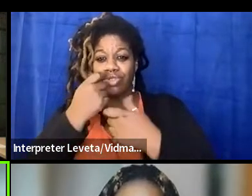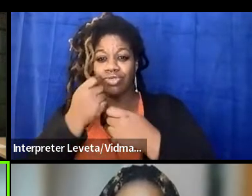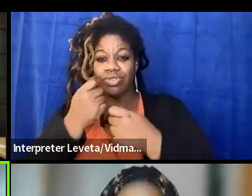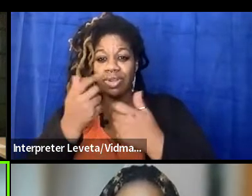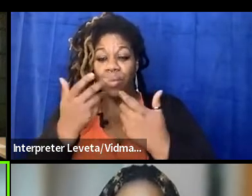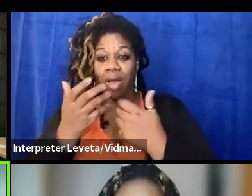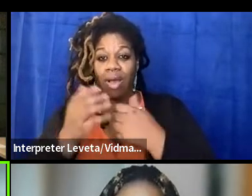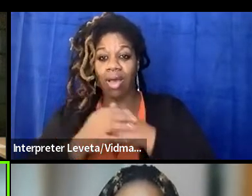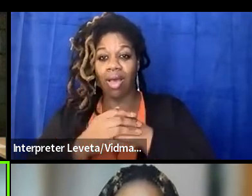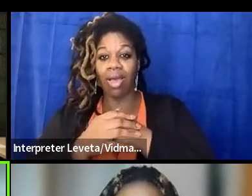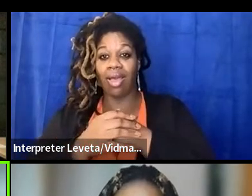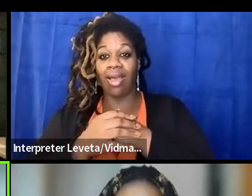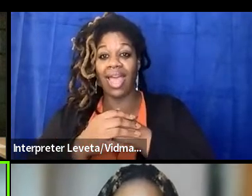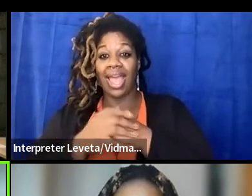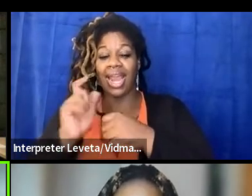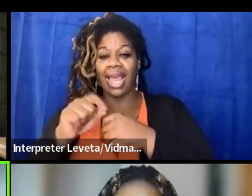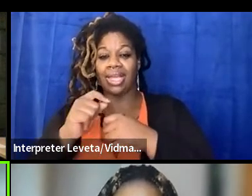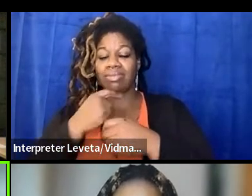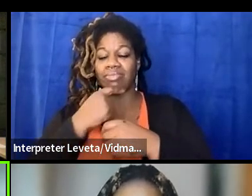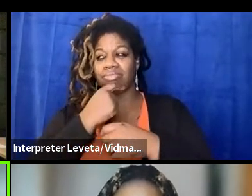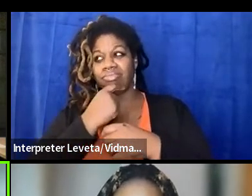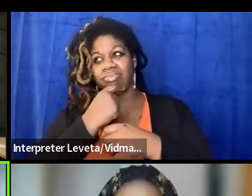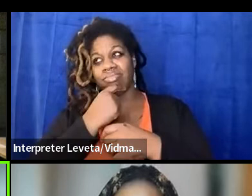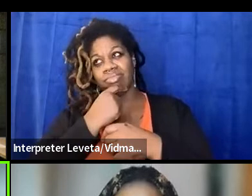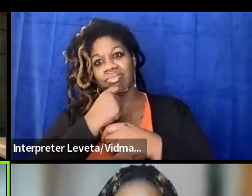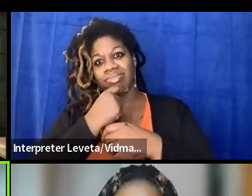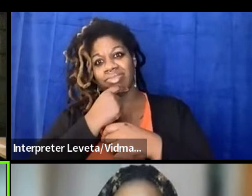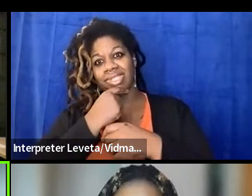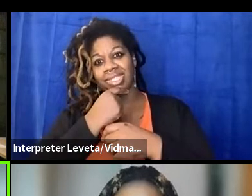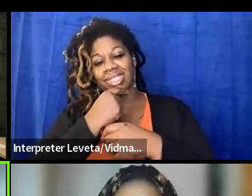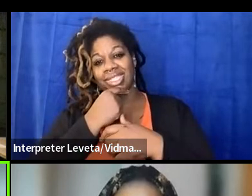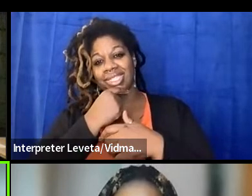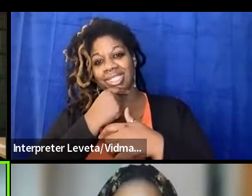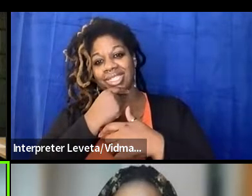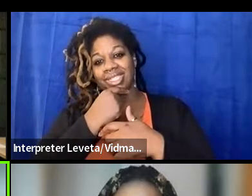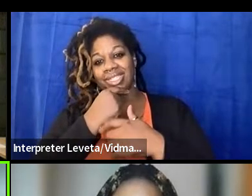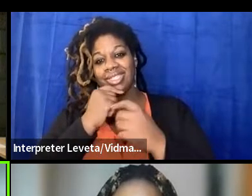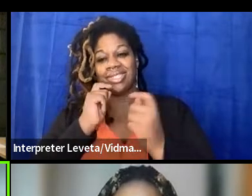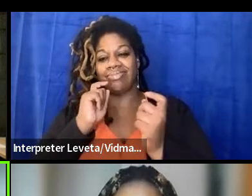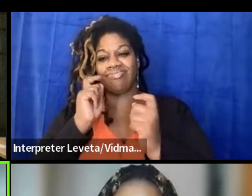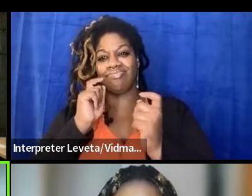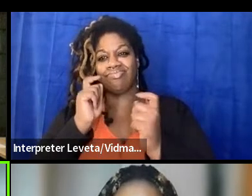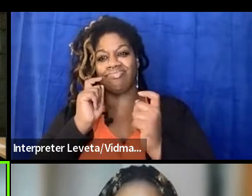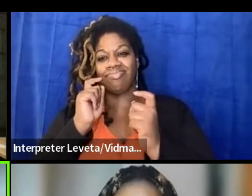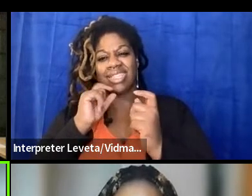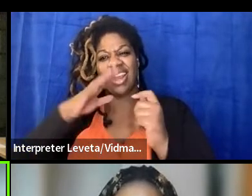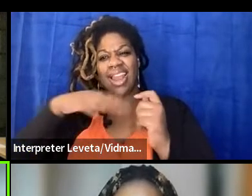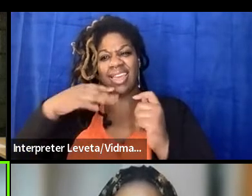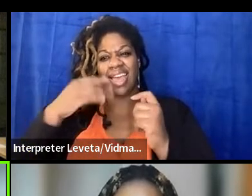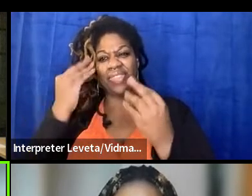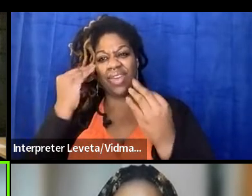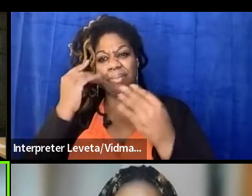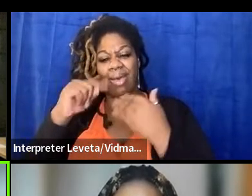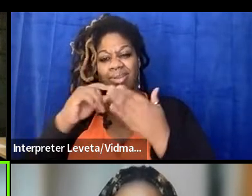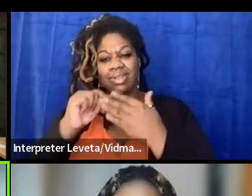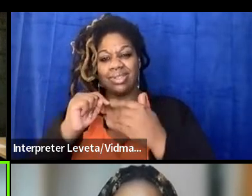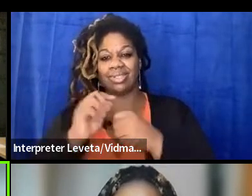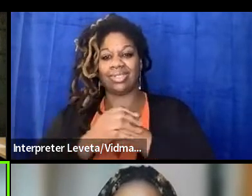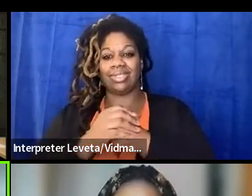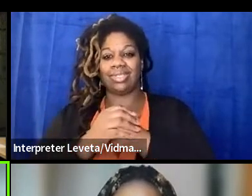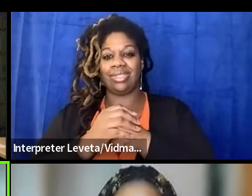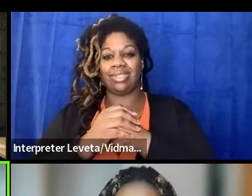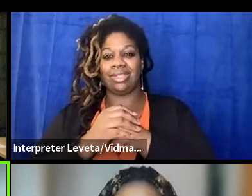had to sit there with the dumb look on my face because I hadn't really thought about it until that exact moment. I just sort